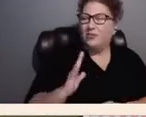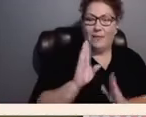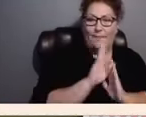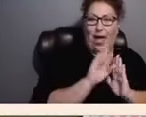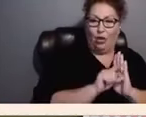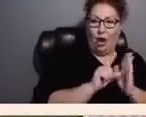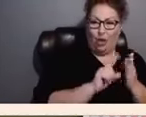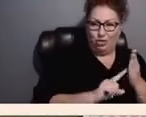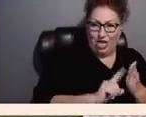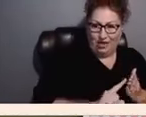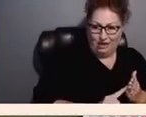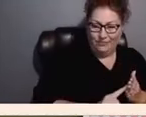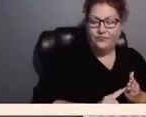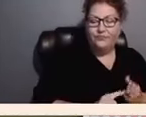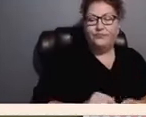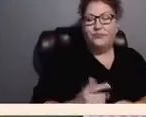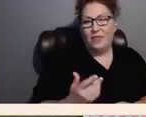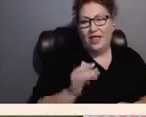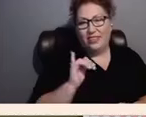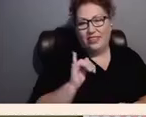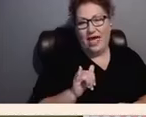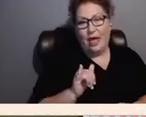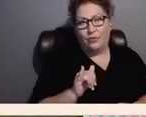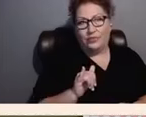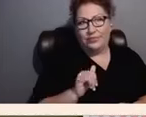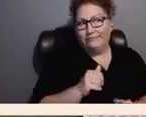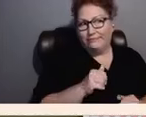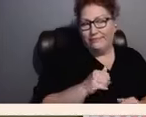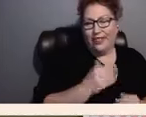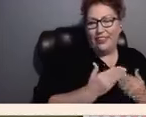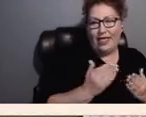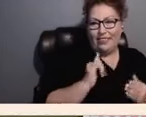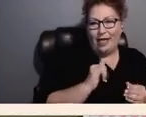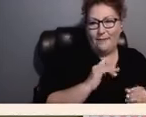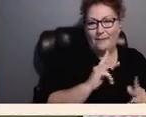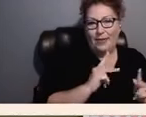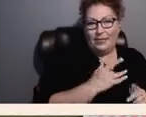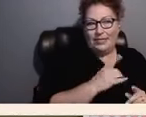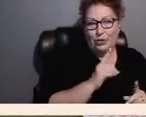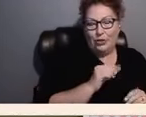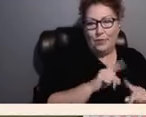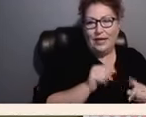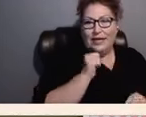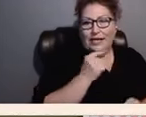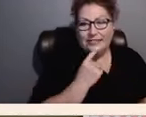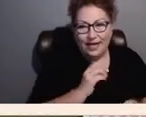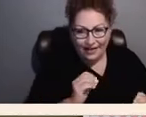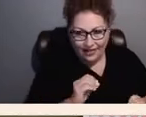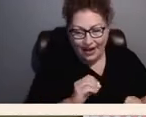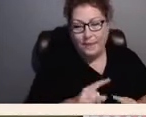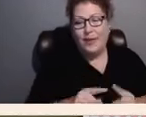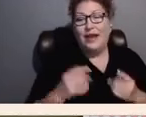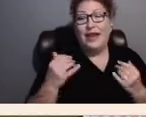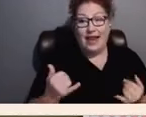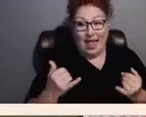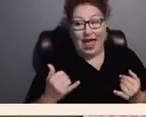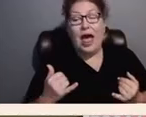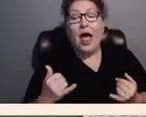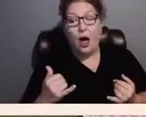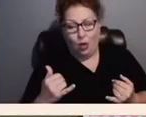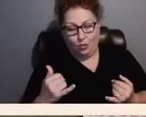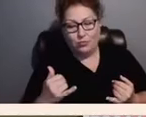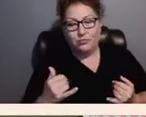was kind of the skeleton in the closet, and this is now the skeleton in the closet that hides